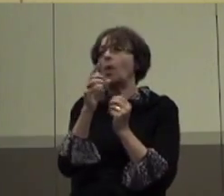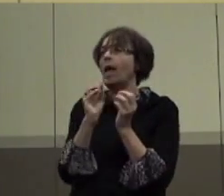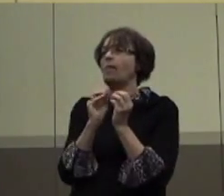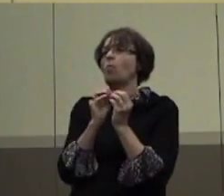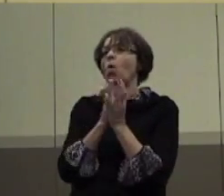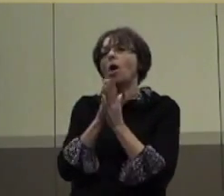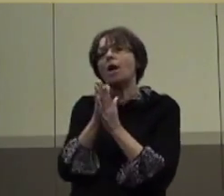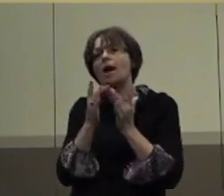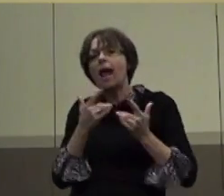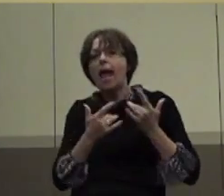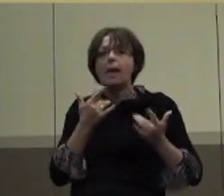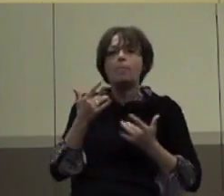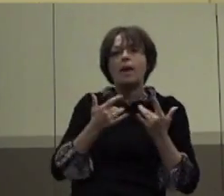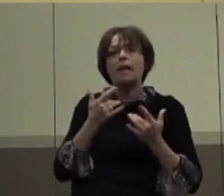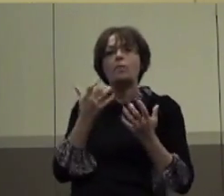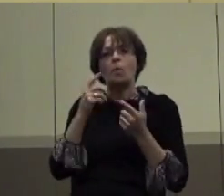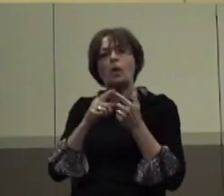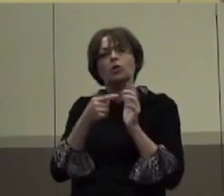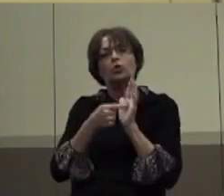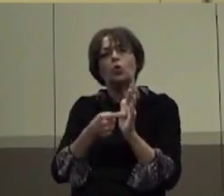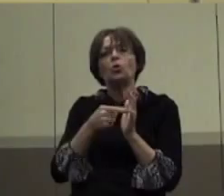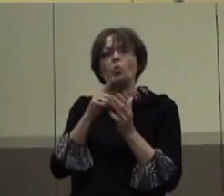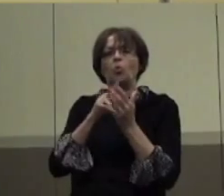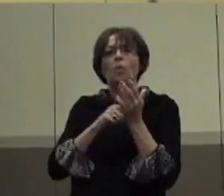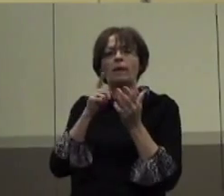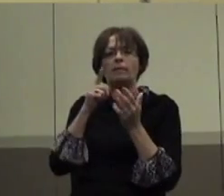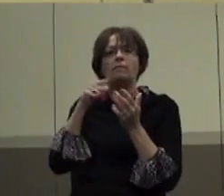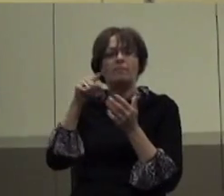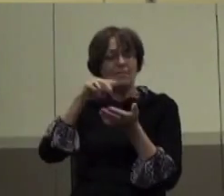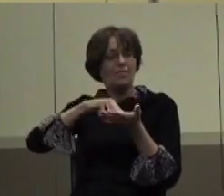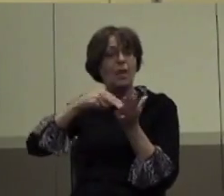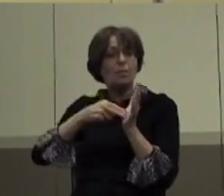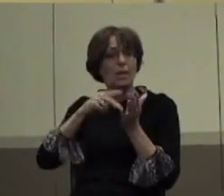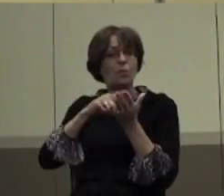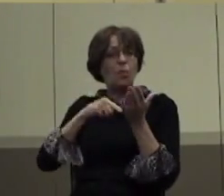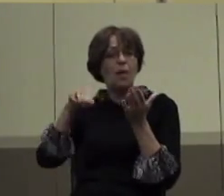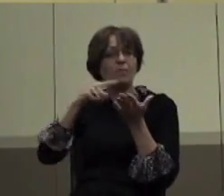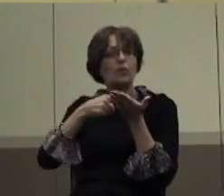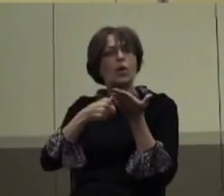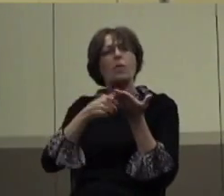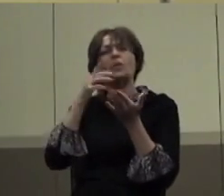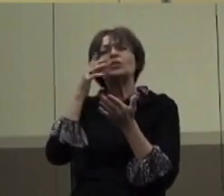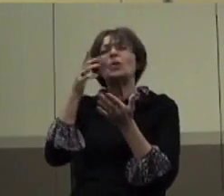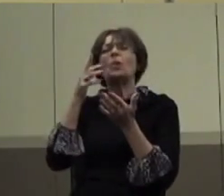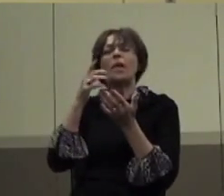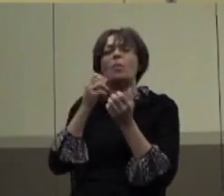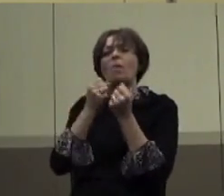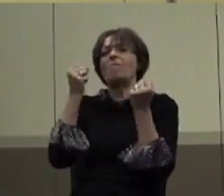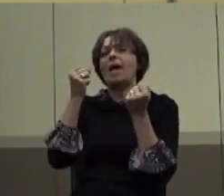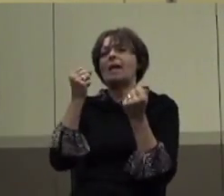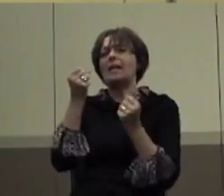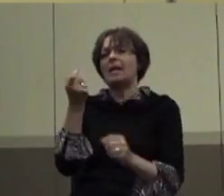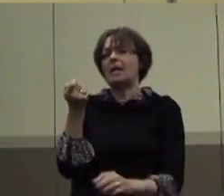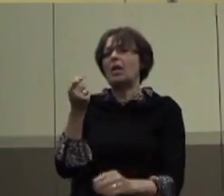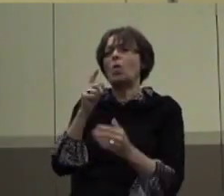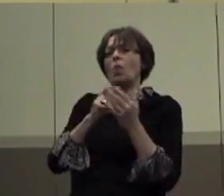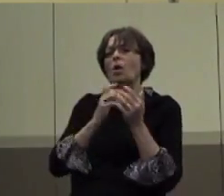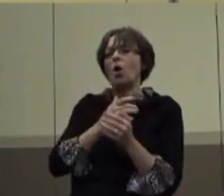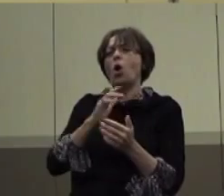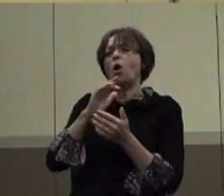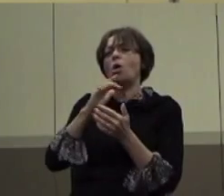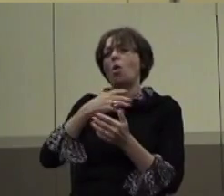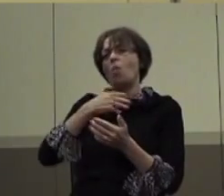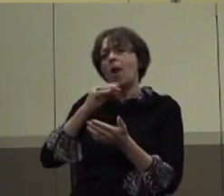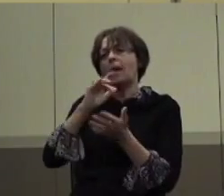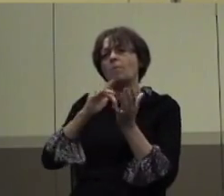more animated because they want to show you that they mean what they're talking about. So they're going to violate a little bit of what our white middle-class